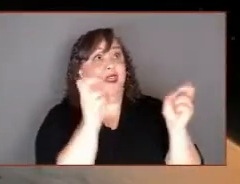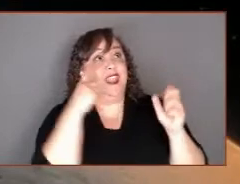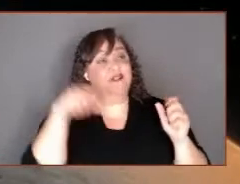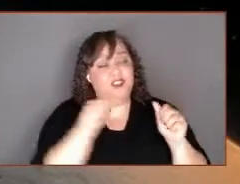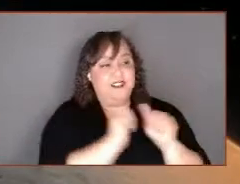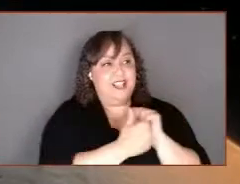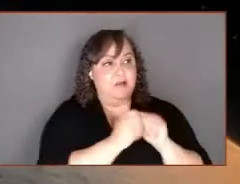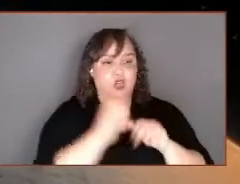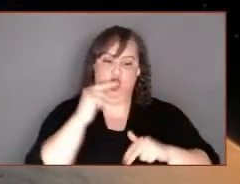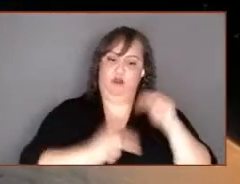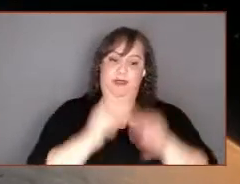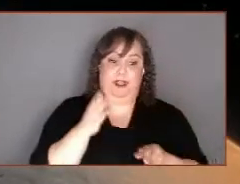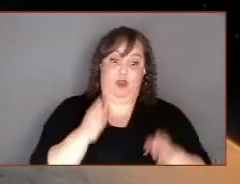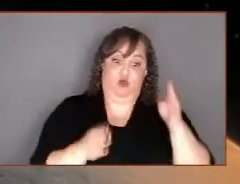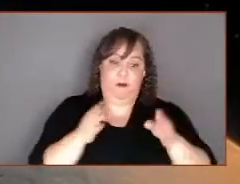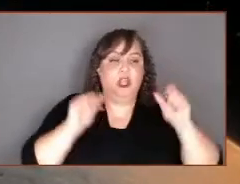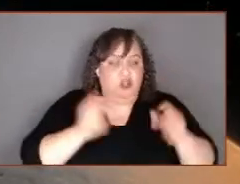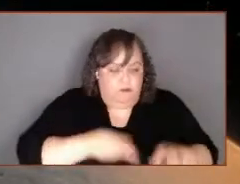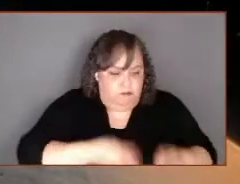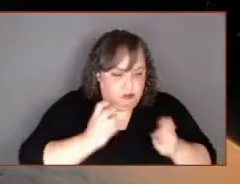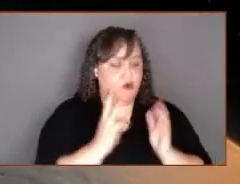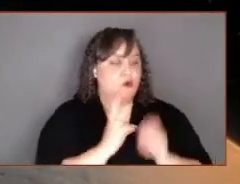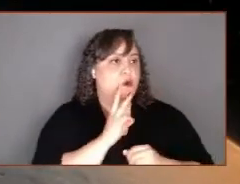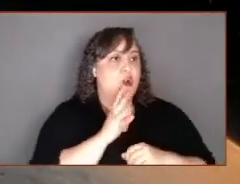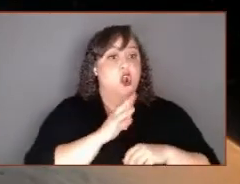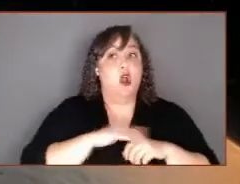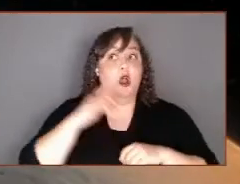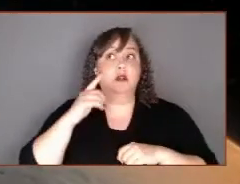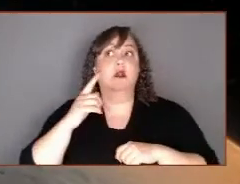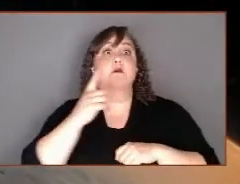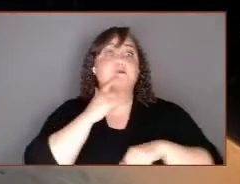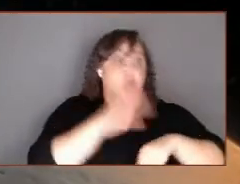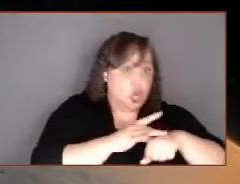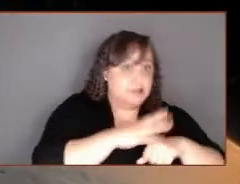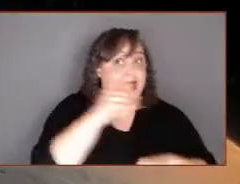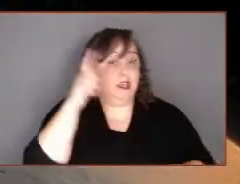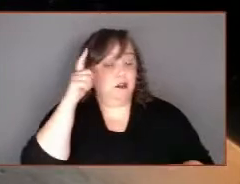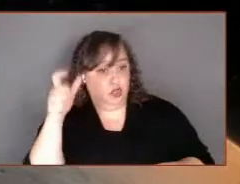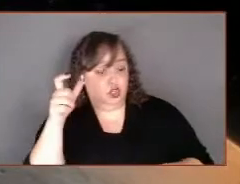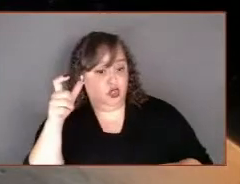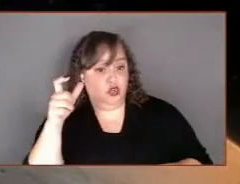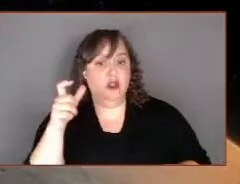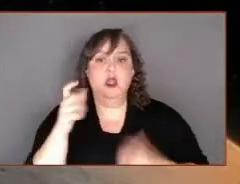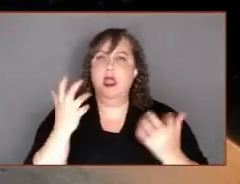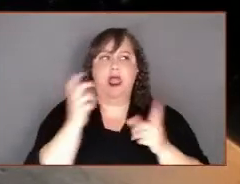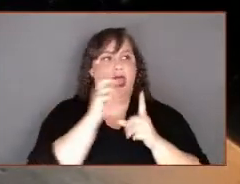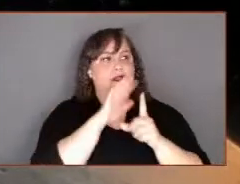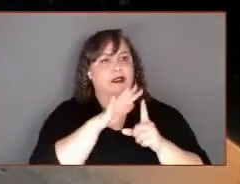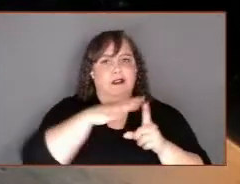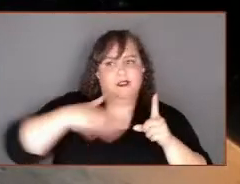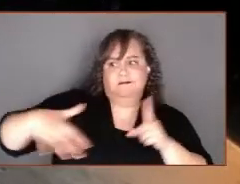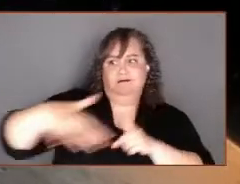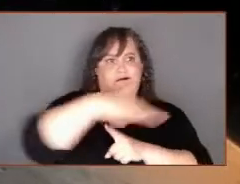robot that could extract water on Mars and on the moon. And the conditions on Mars and on the